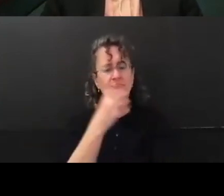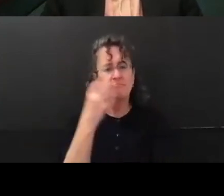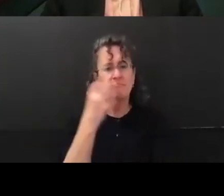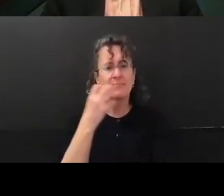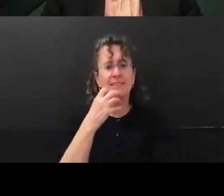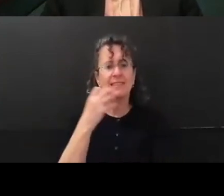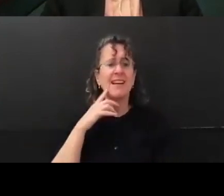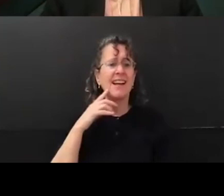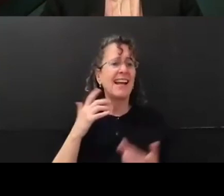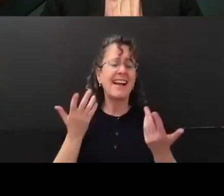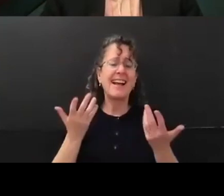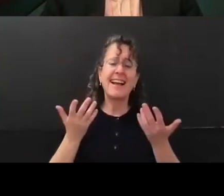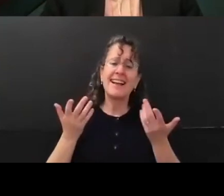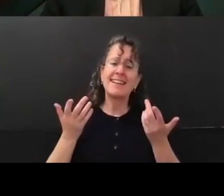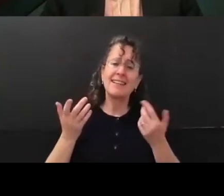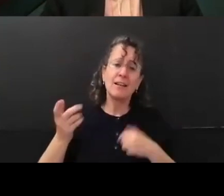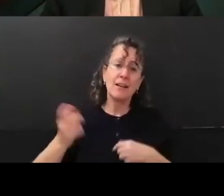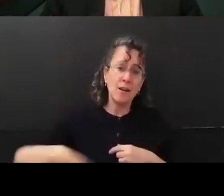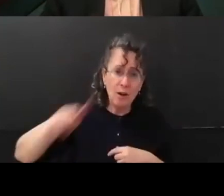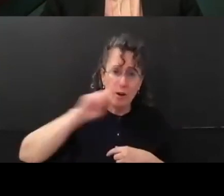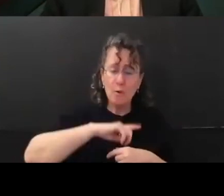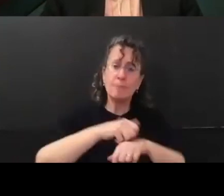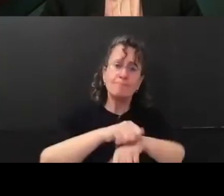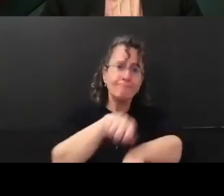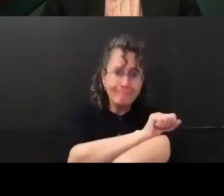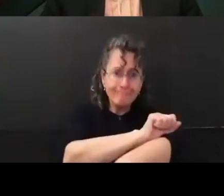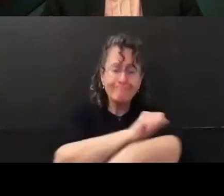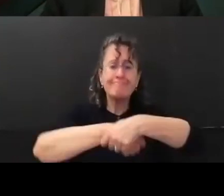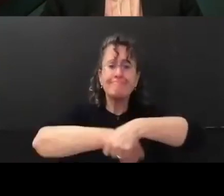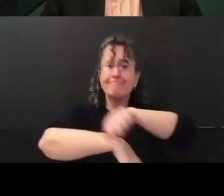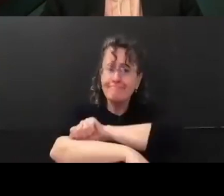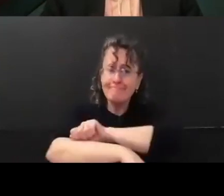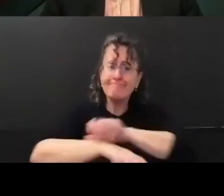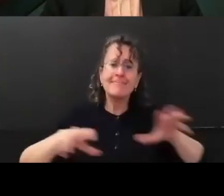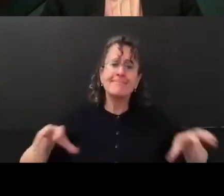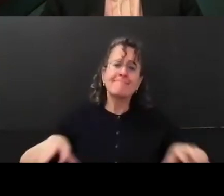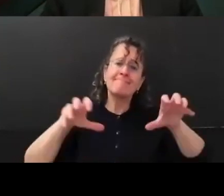extended service that we've all undertaken.